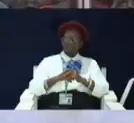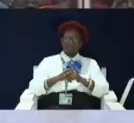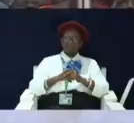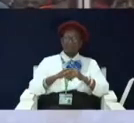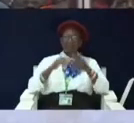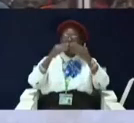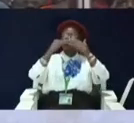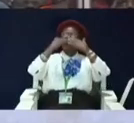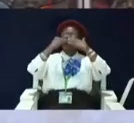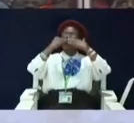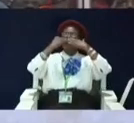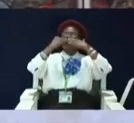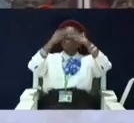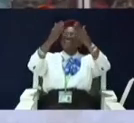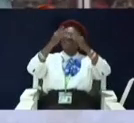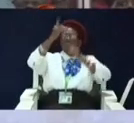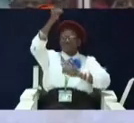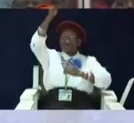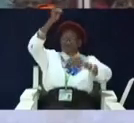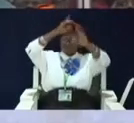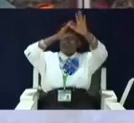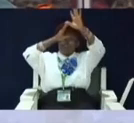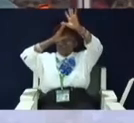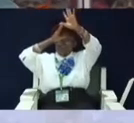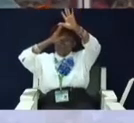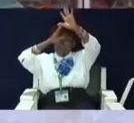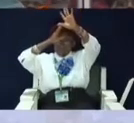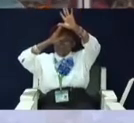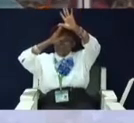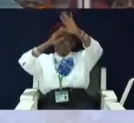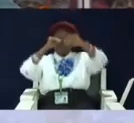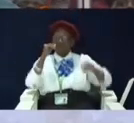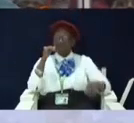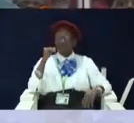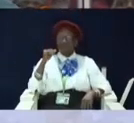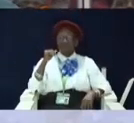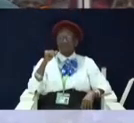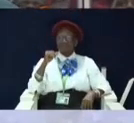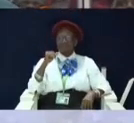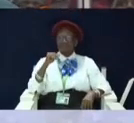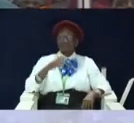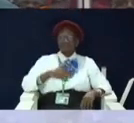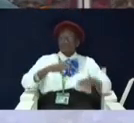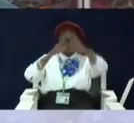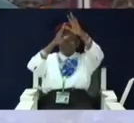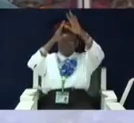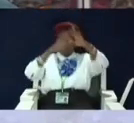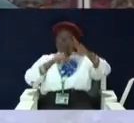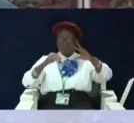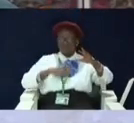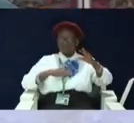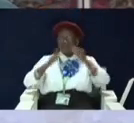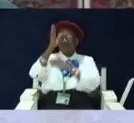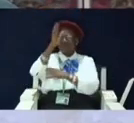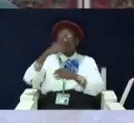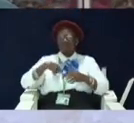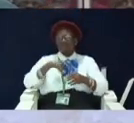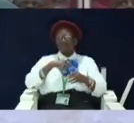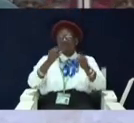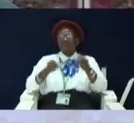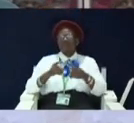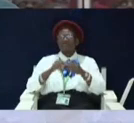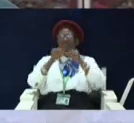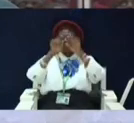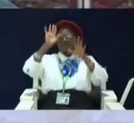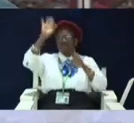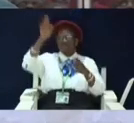Thank you, Father. Ẹ ṣeun, Baba. Our Father and our God, we want to bless your holy name. Bàbá mi àti